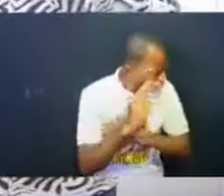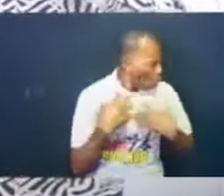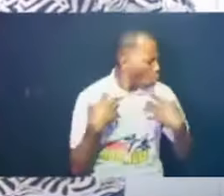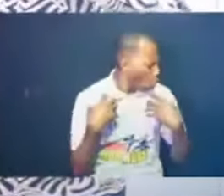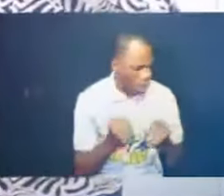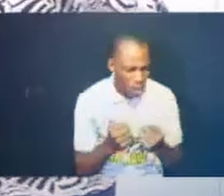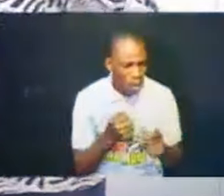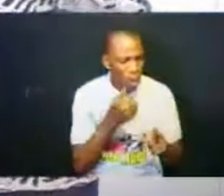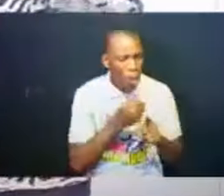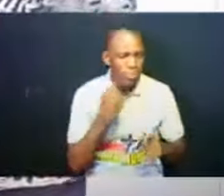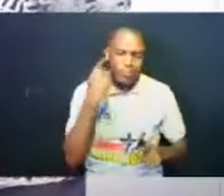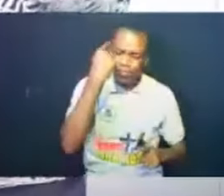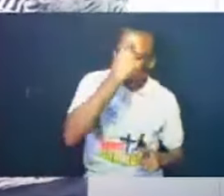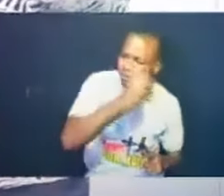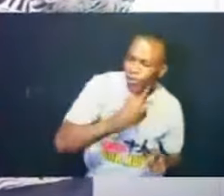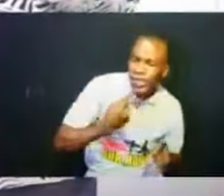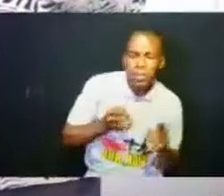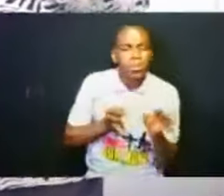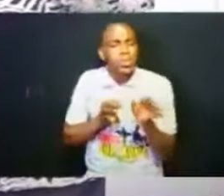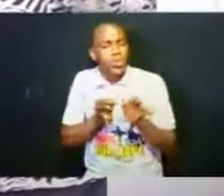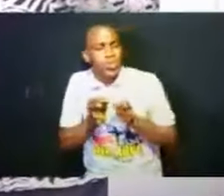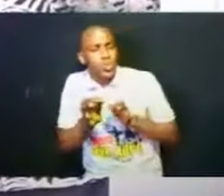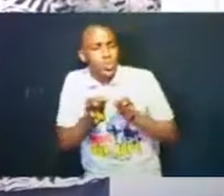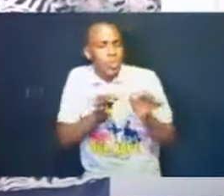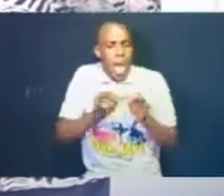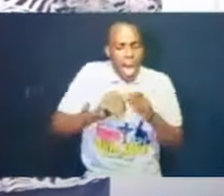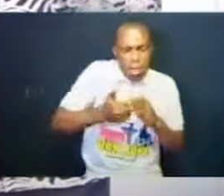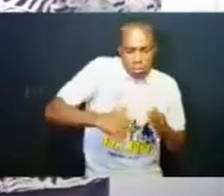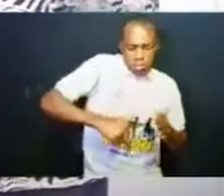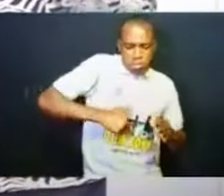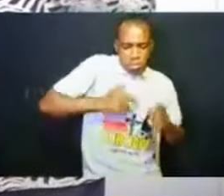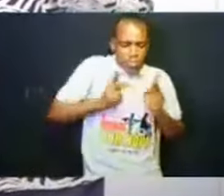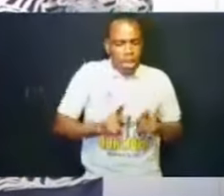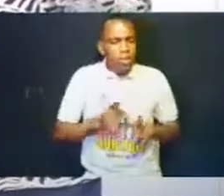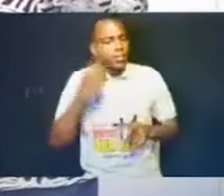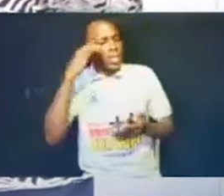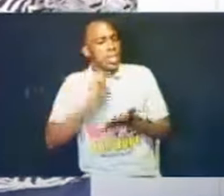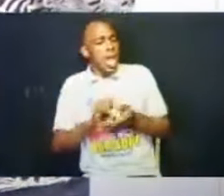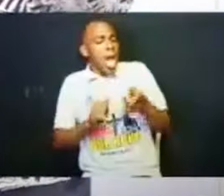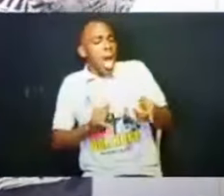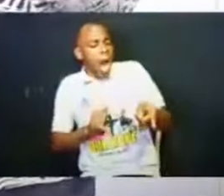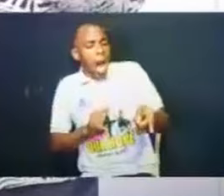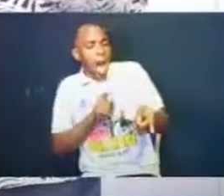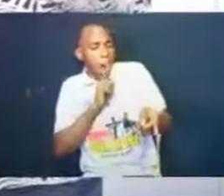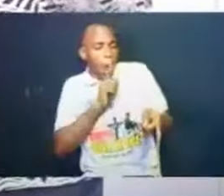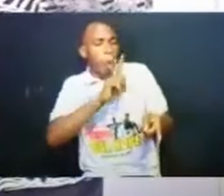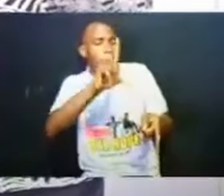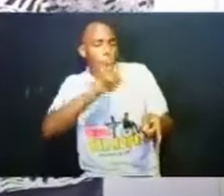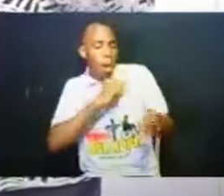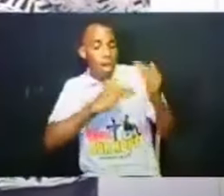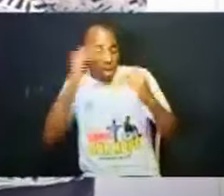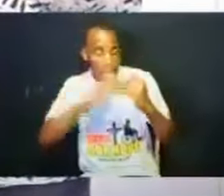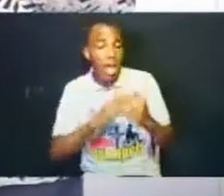The way his face is looking and how he's being so religious, you may think that this man is a candidate for heaven.